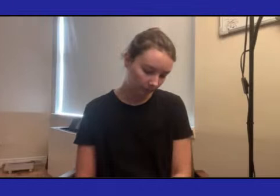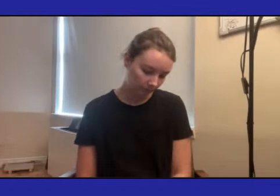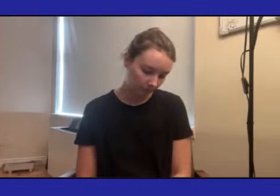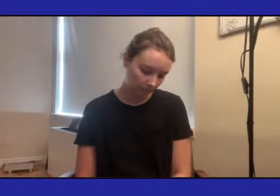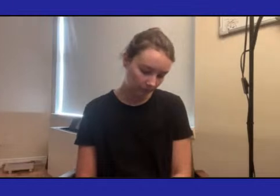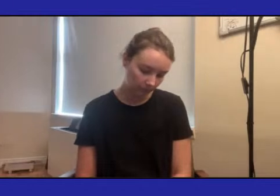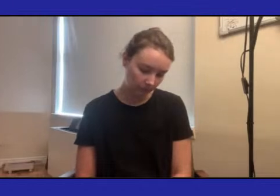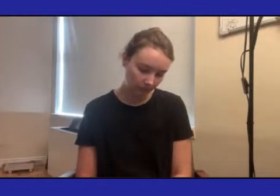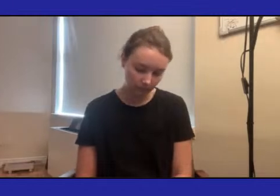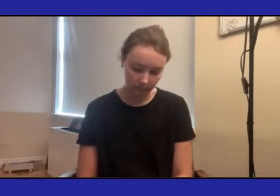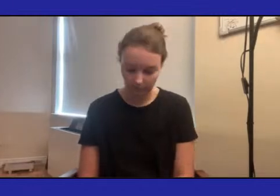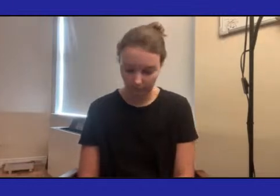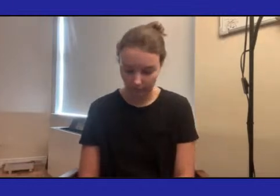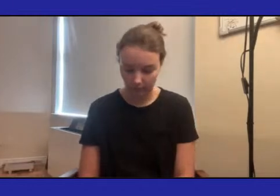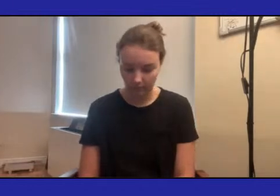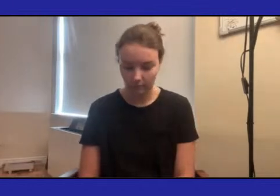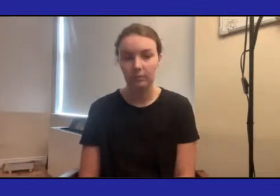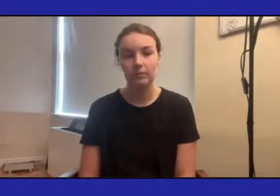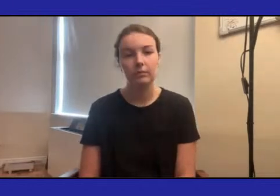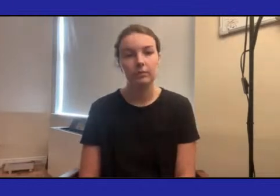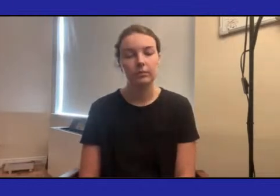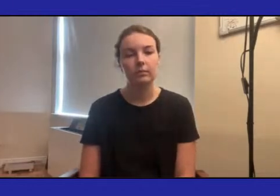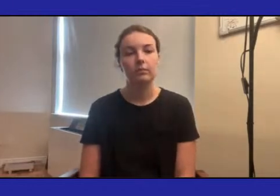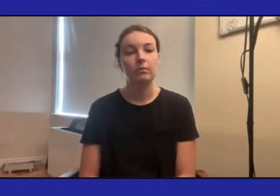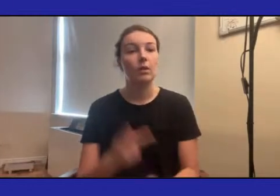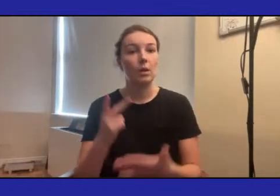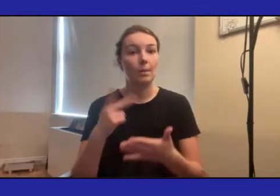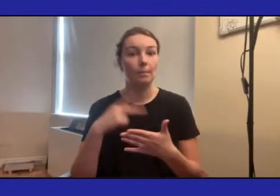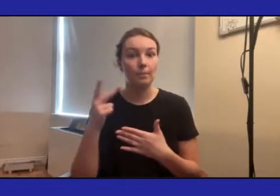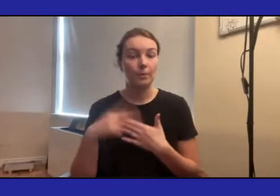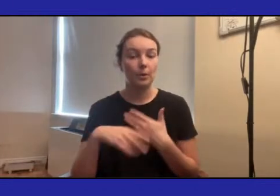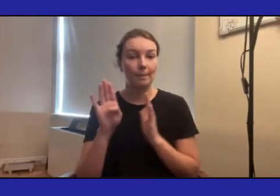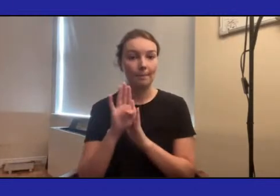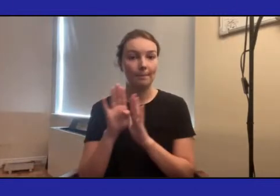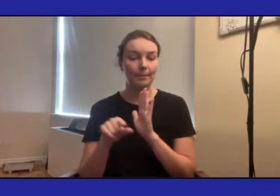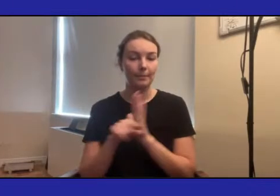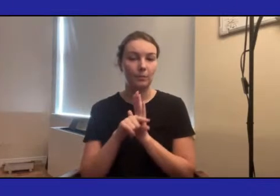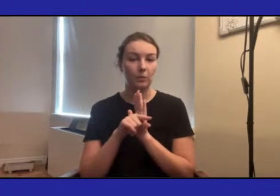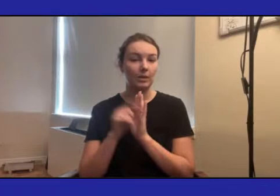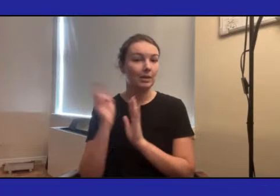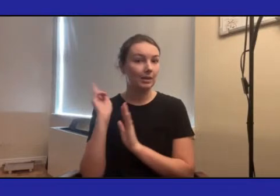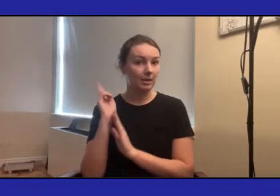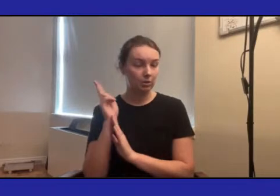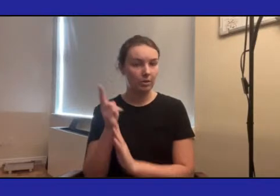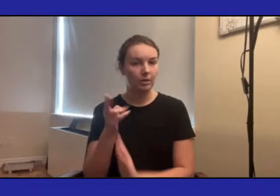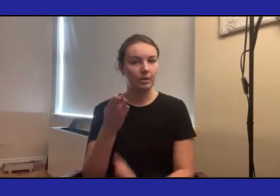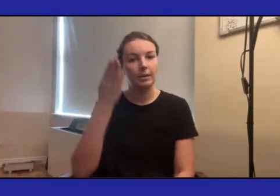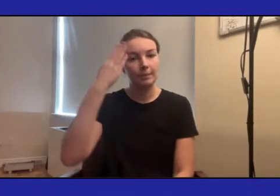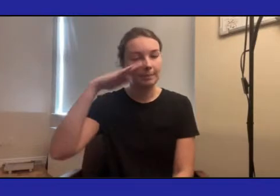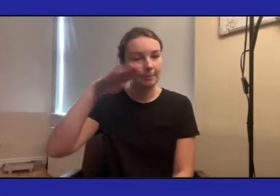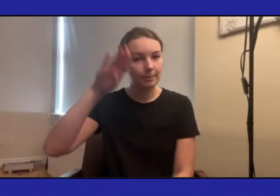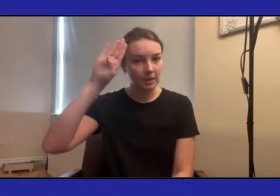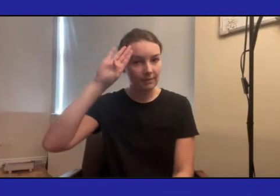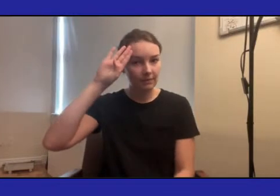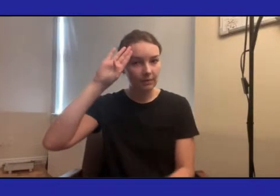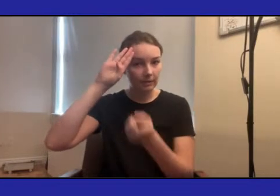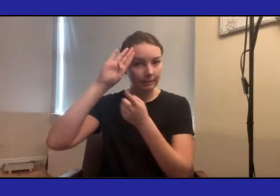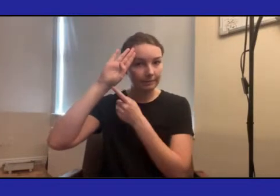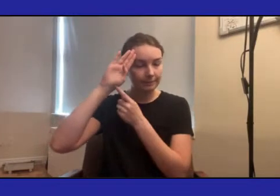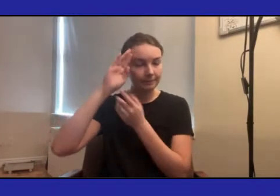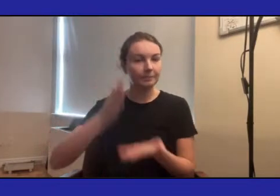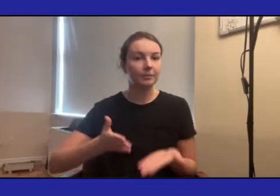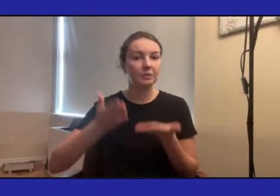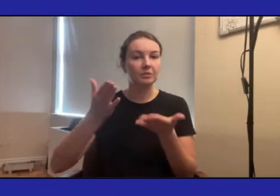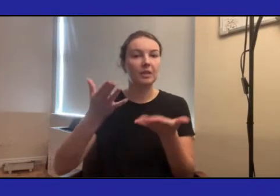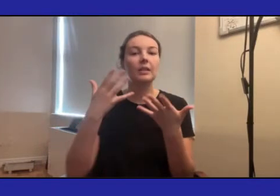morning. So as a program background in history, Bellevue in particular provides health care to underserved